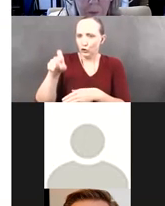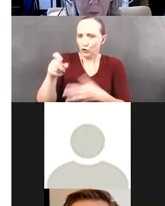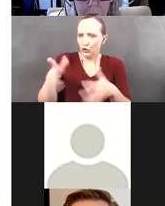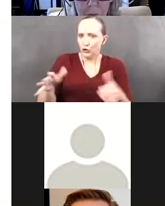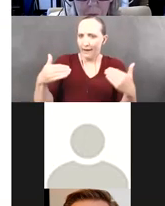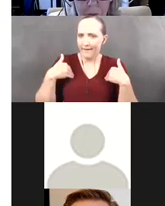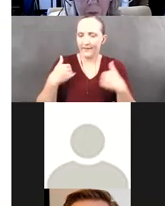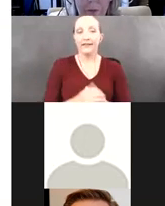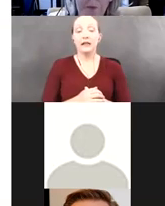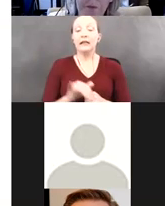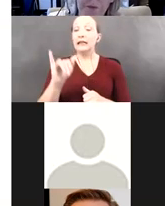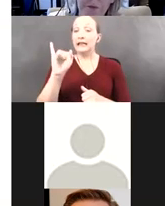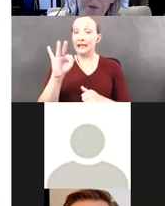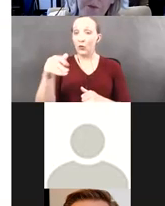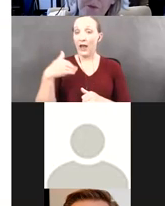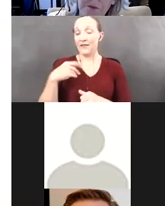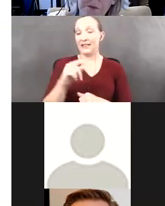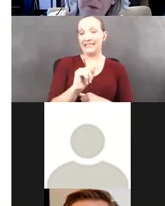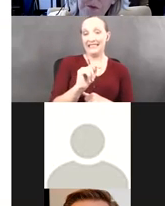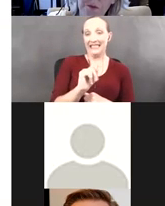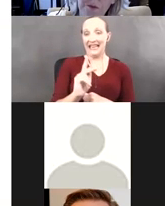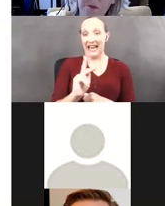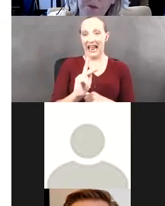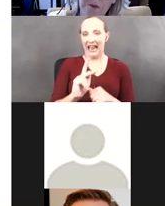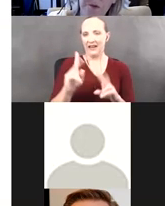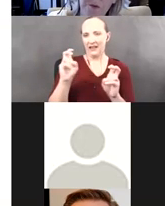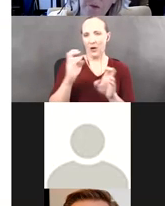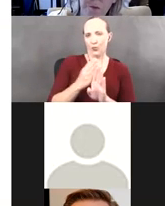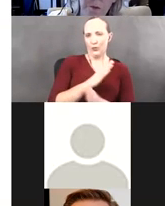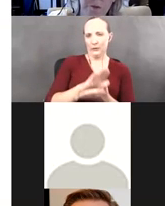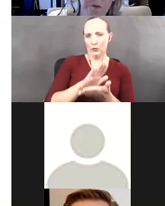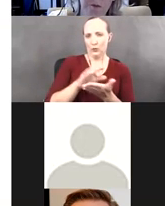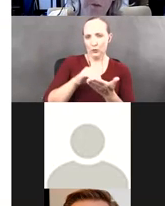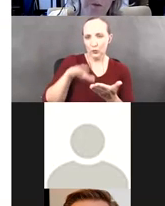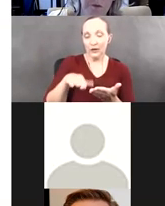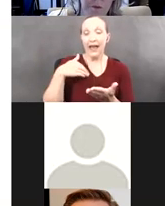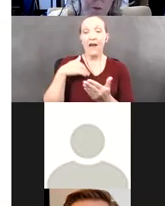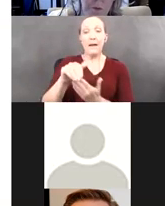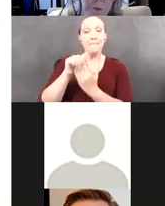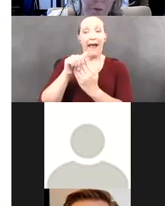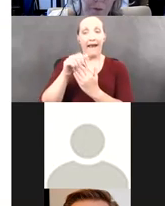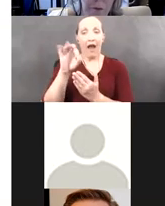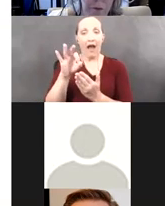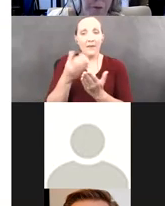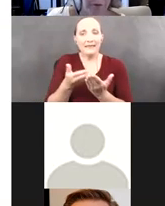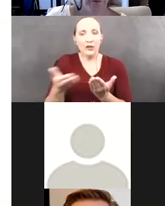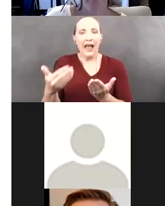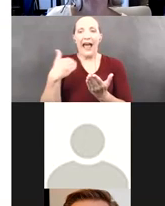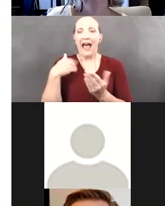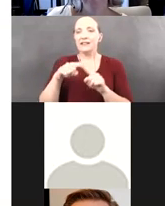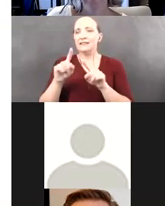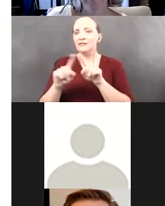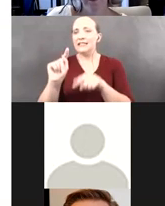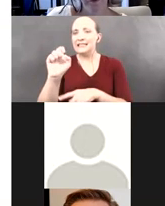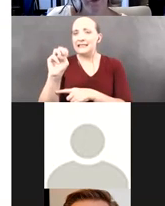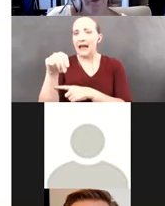impresos que sus If you have a alumnos TK tienen. student, you Si tú should have tienes a un packet alumno of printed de transicional, materials debería that tener includes un templates paquete and de problem material sets to